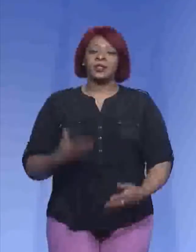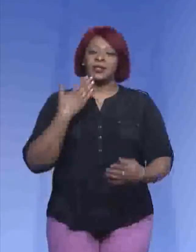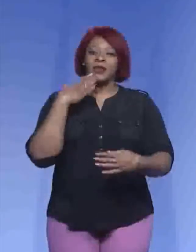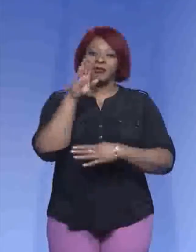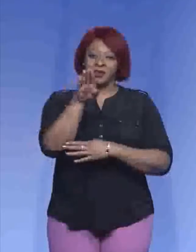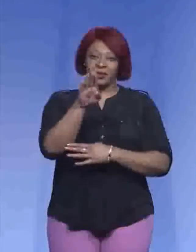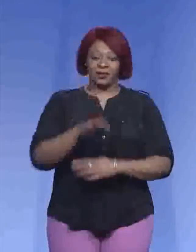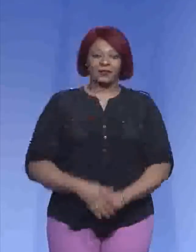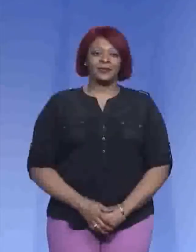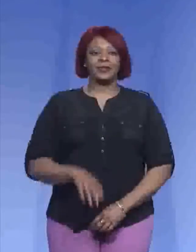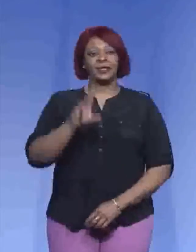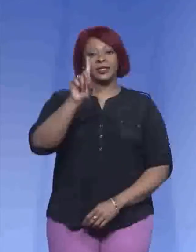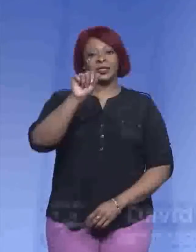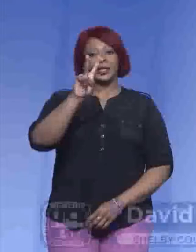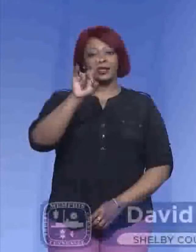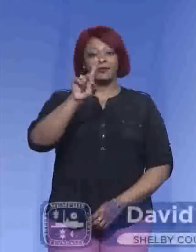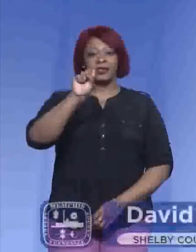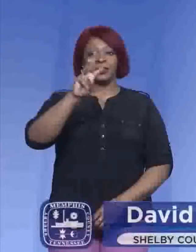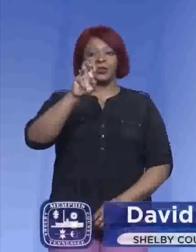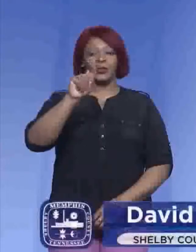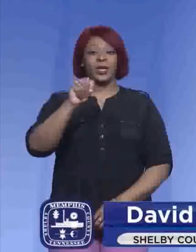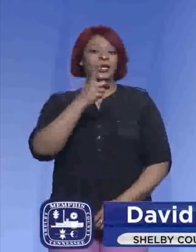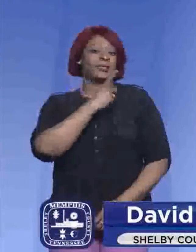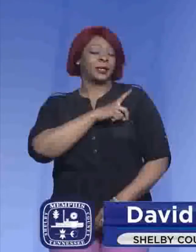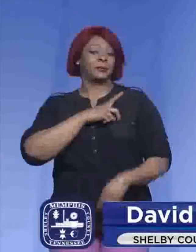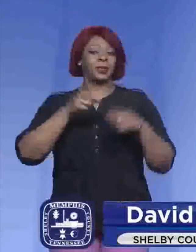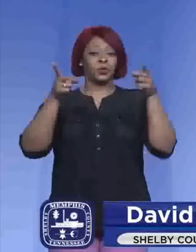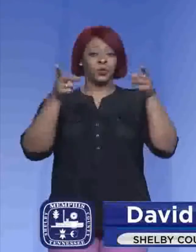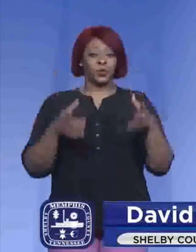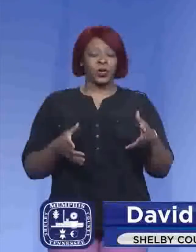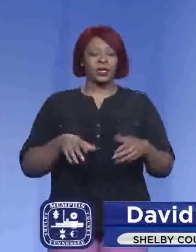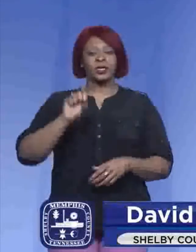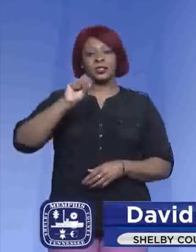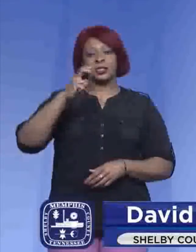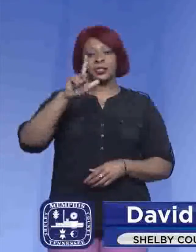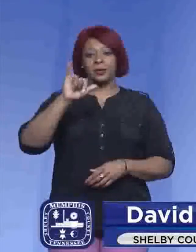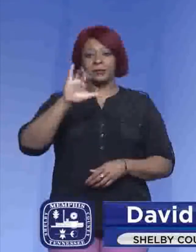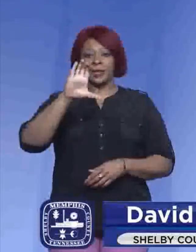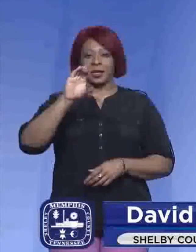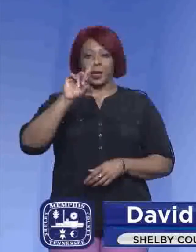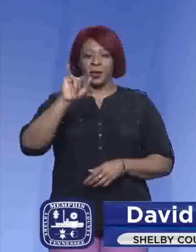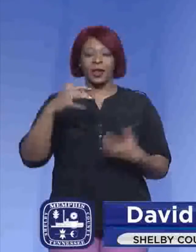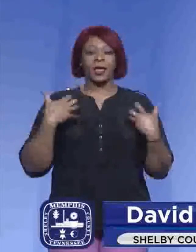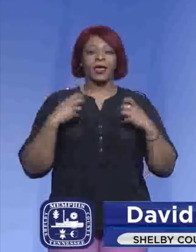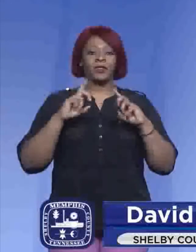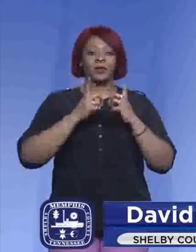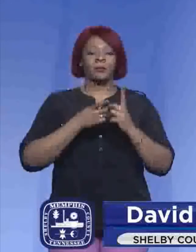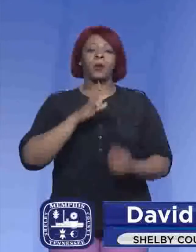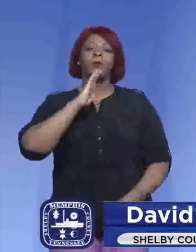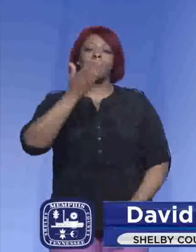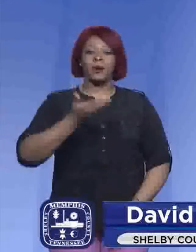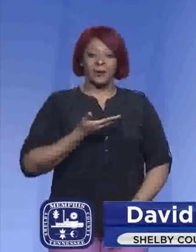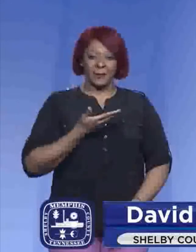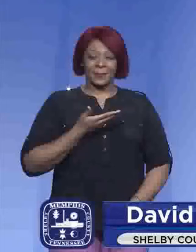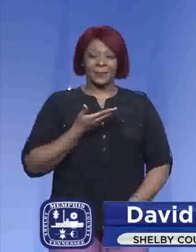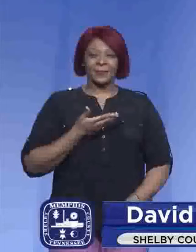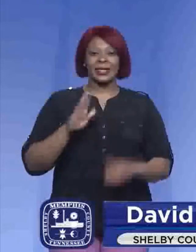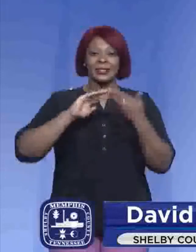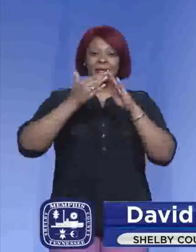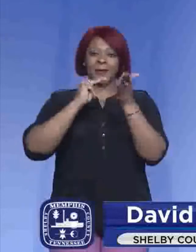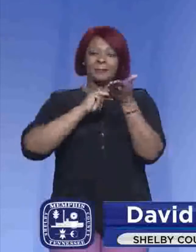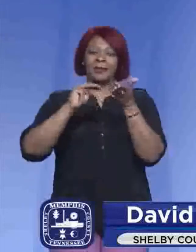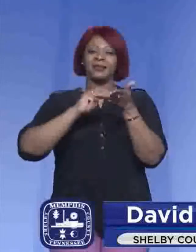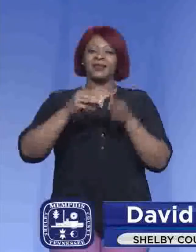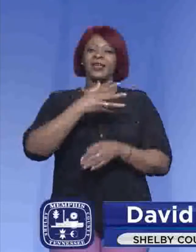Good afternoon. I'm David Sweat, Deputy Director of Shelby County Health Department, and welcome to the City of